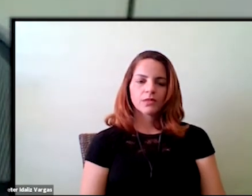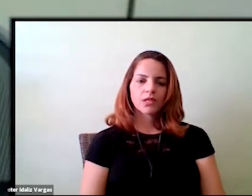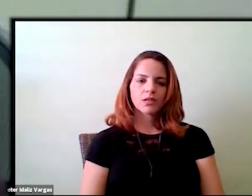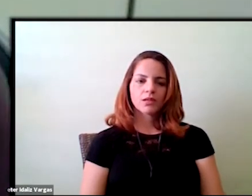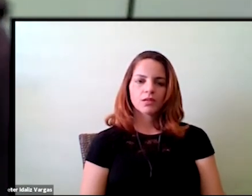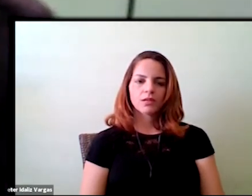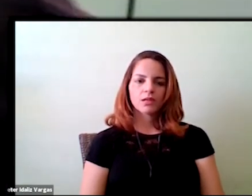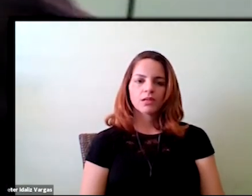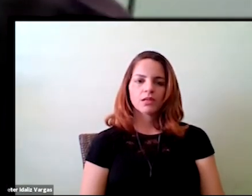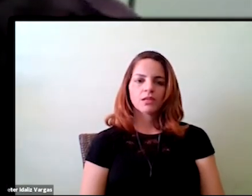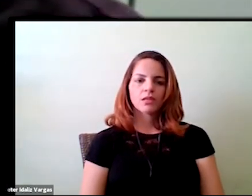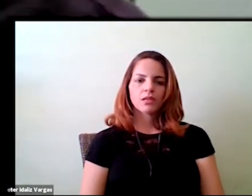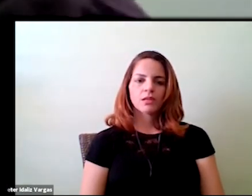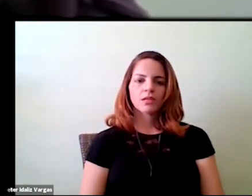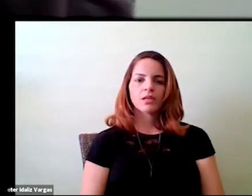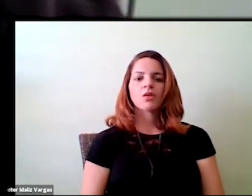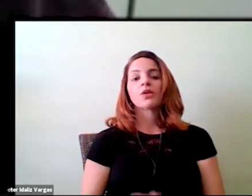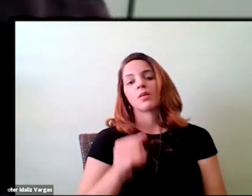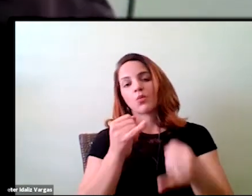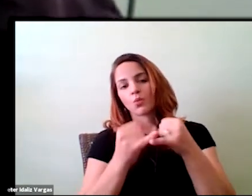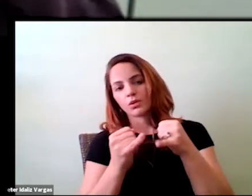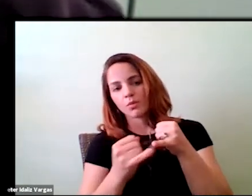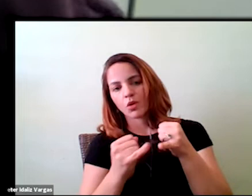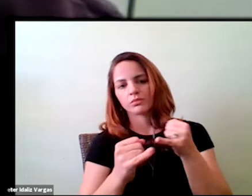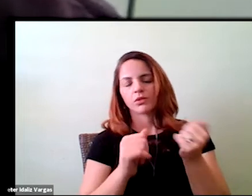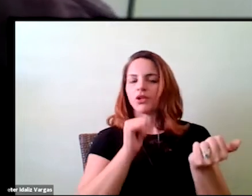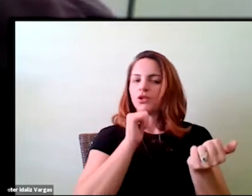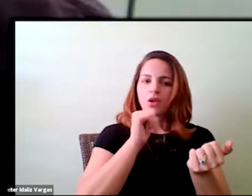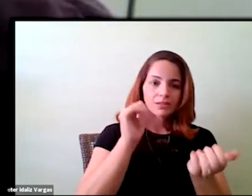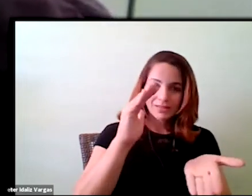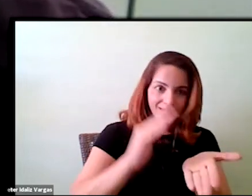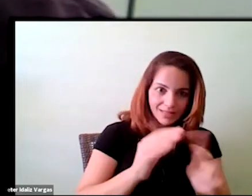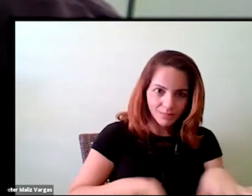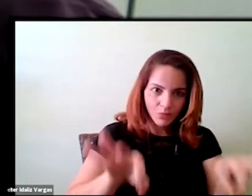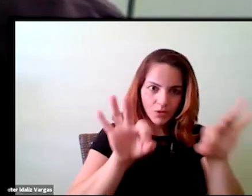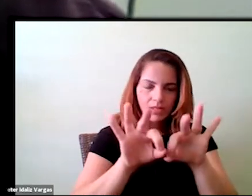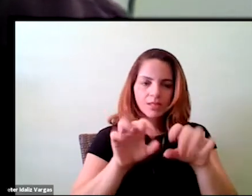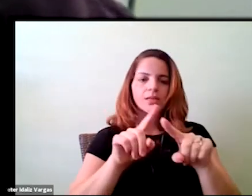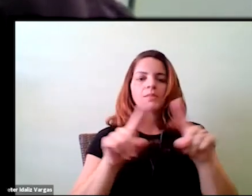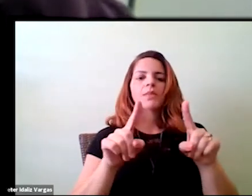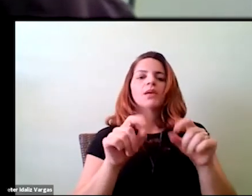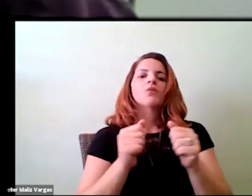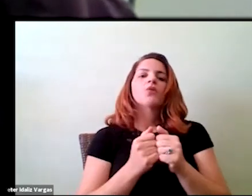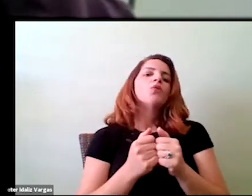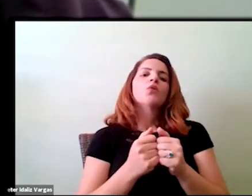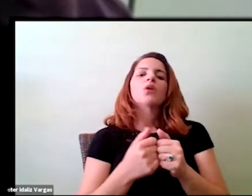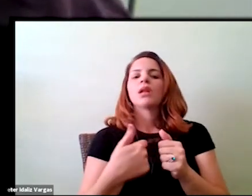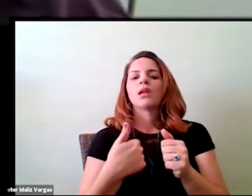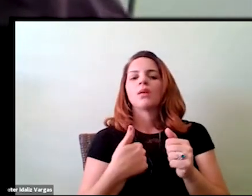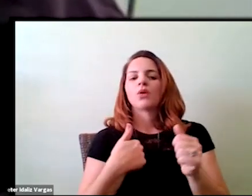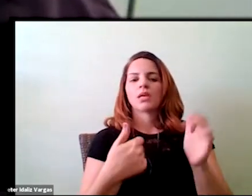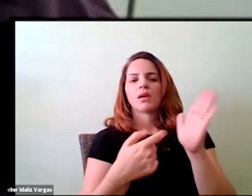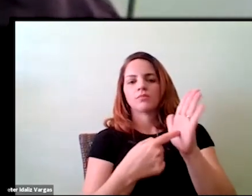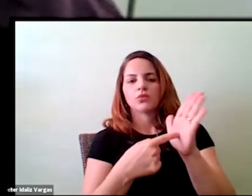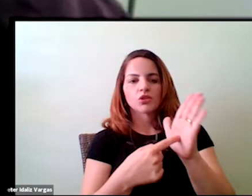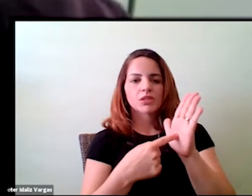And last but certainly not least among our unboxing video today